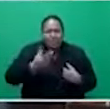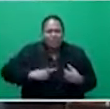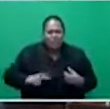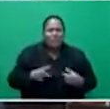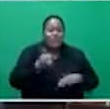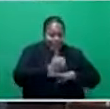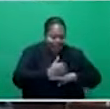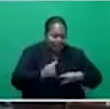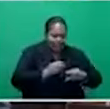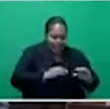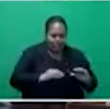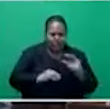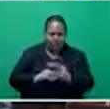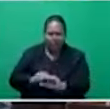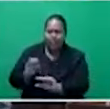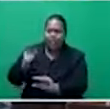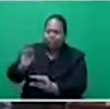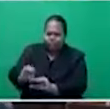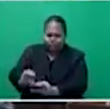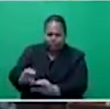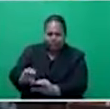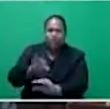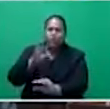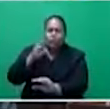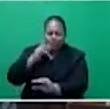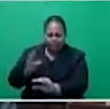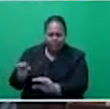Mr. Speaker, sir. Mr. Speaker, sir,